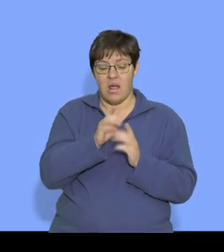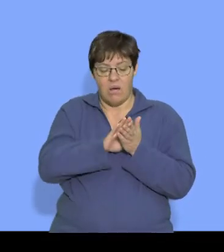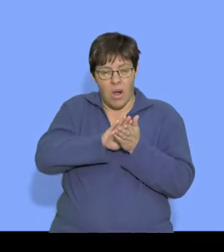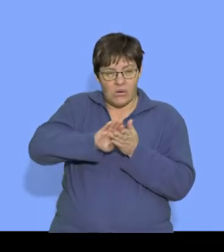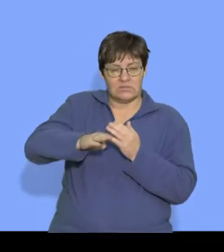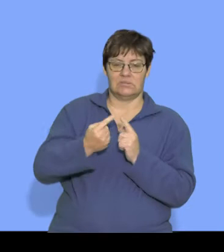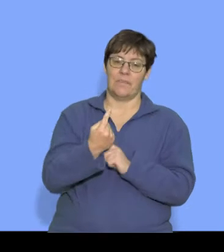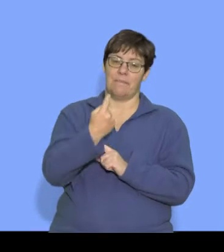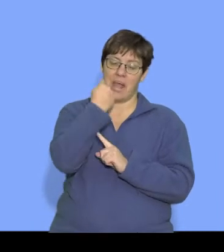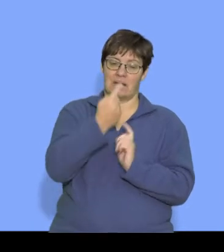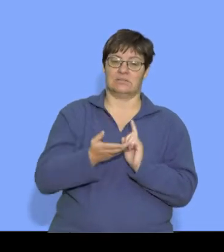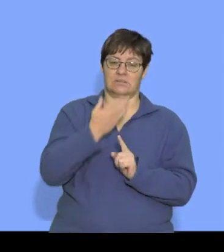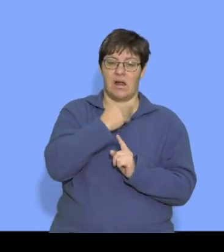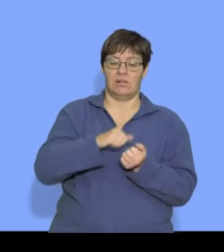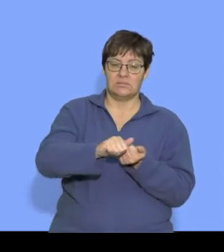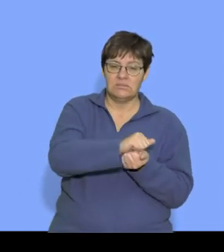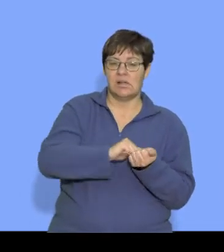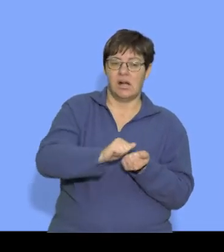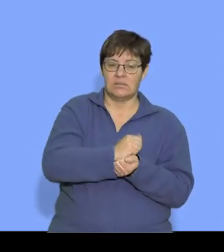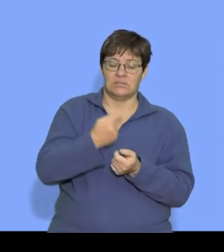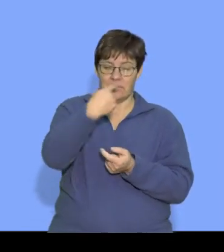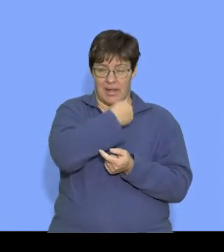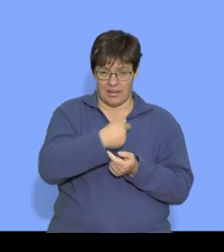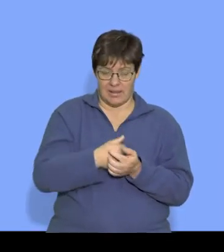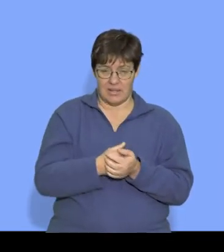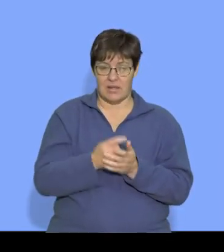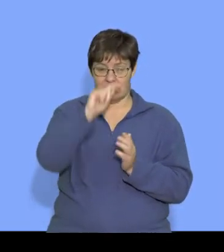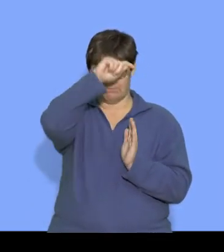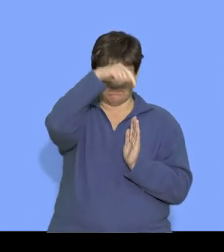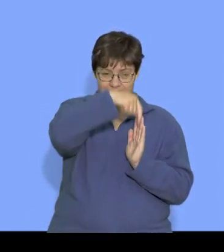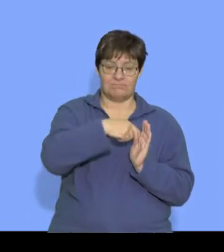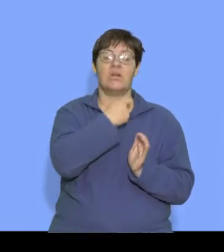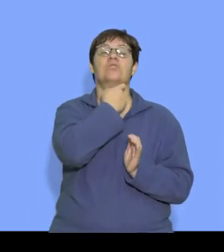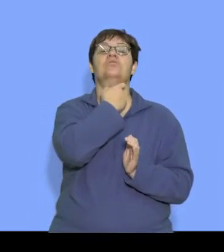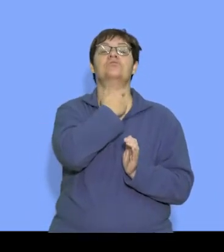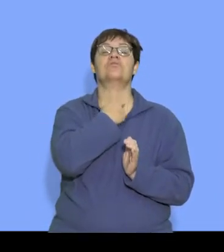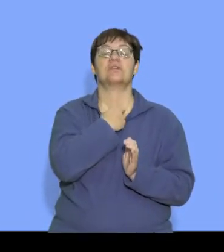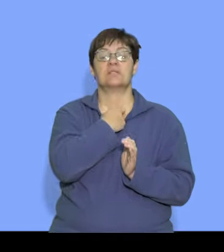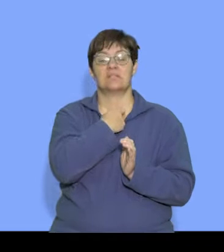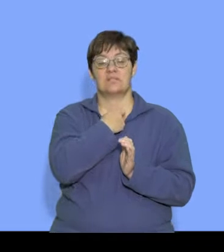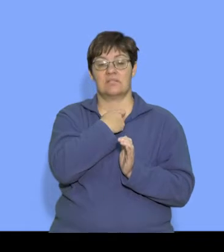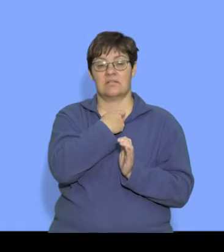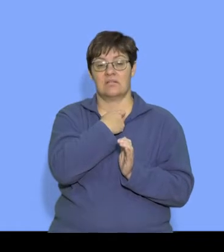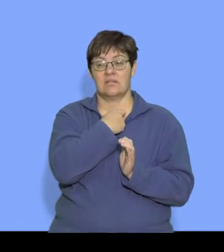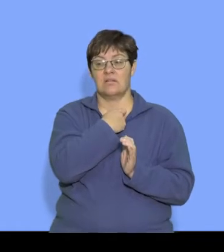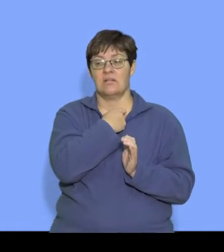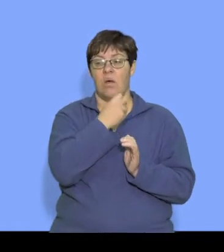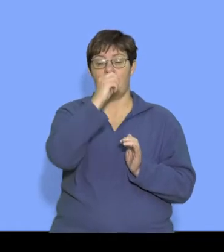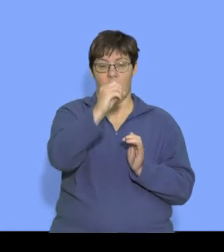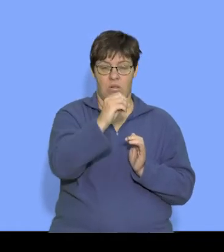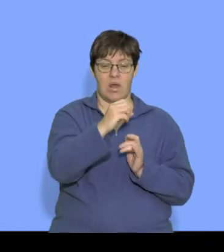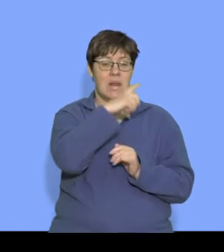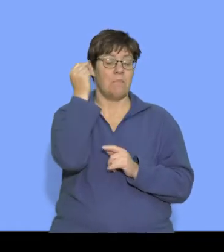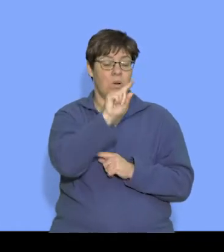also pushes the food towards the back of the throat, where it travels down the esophagus